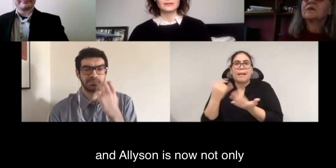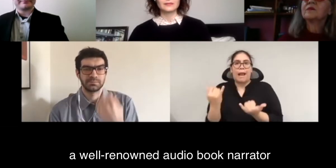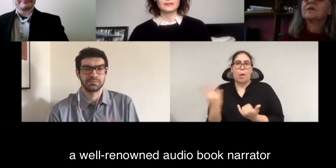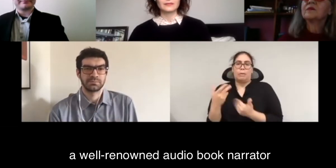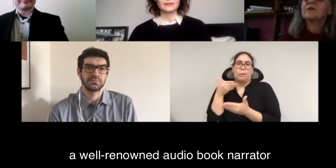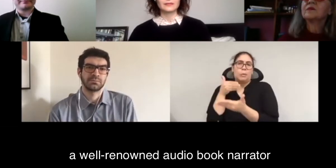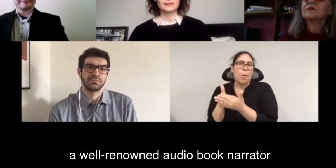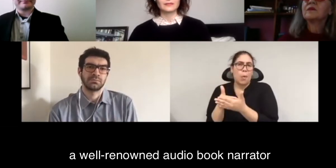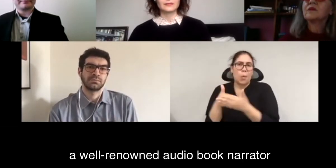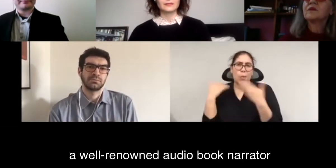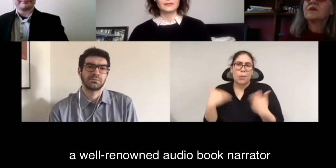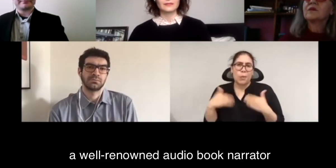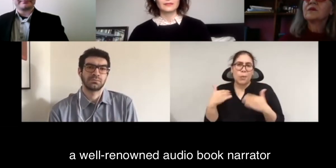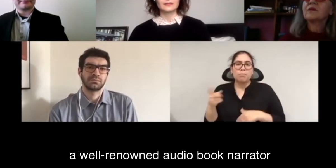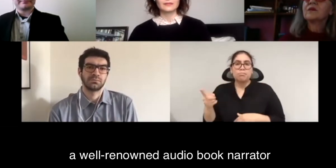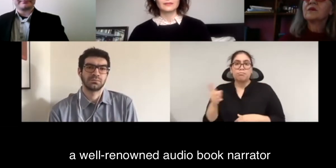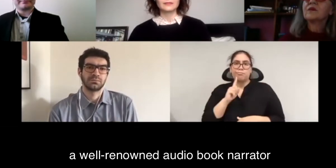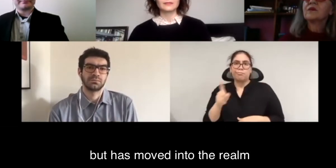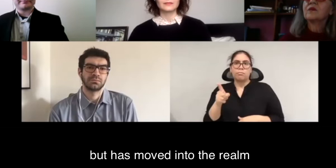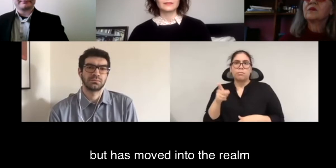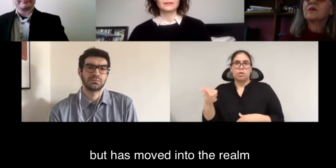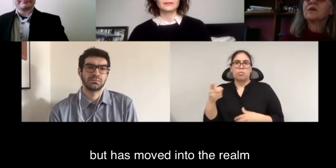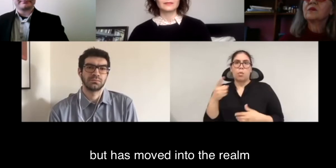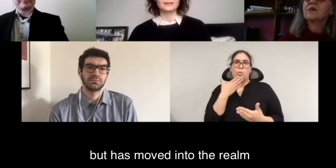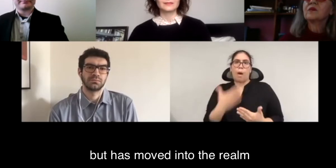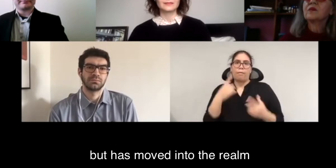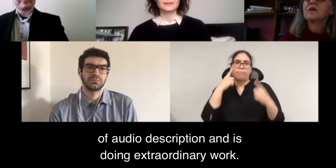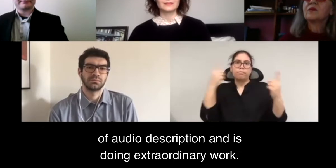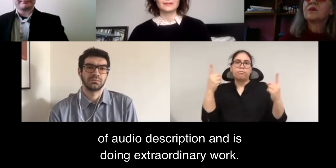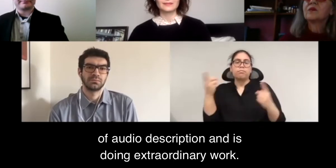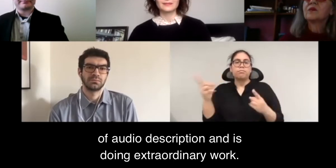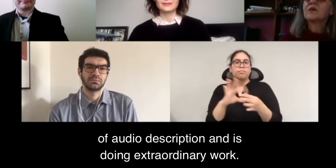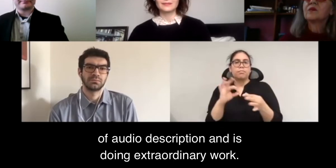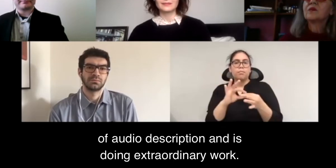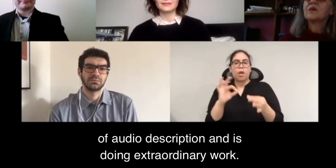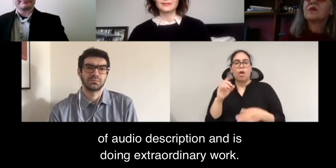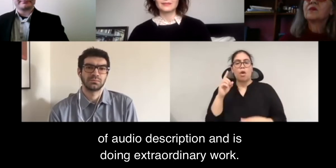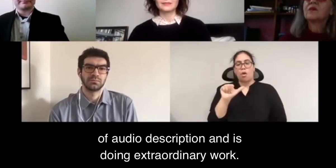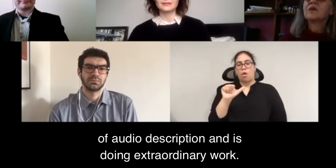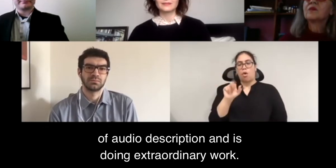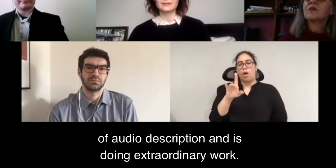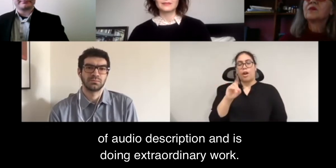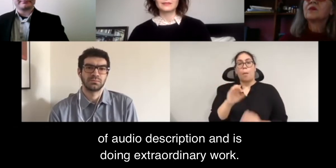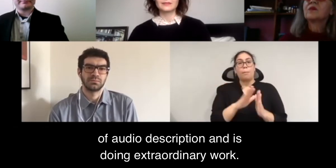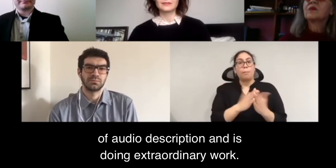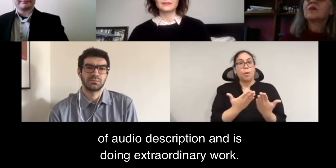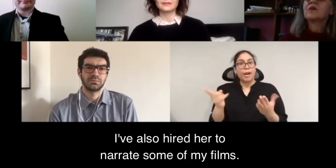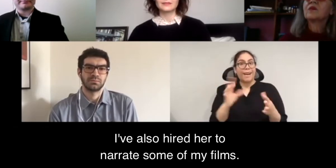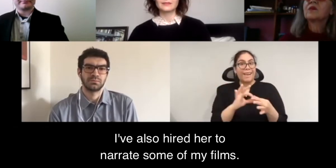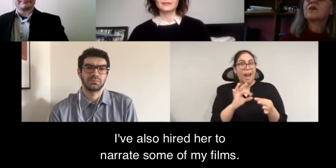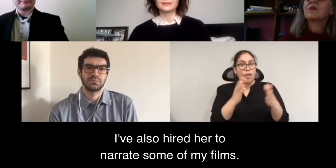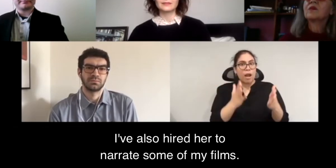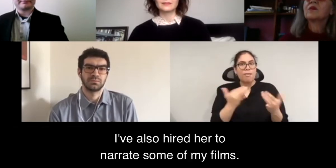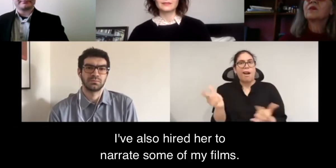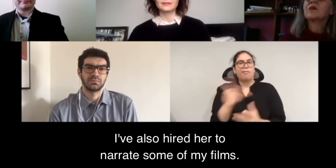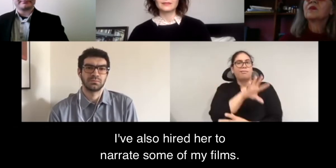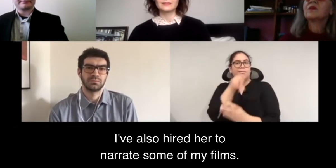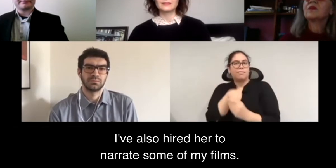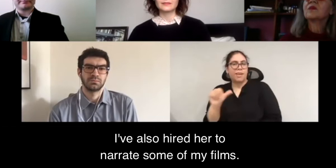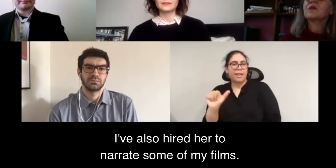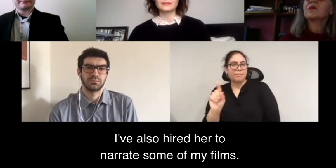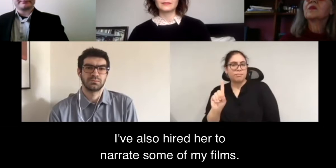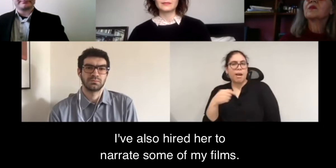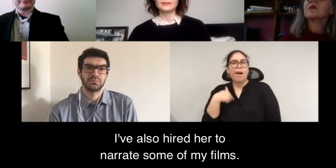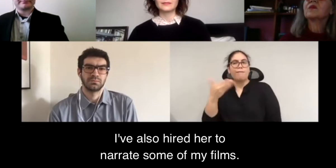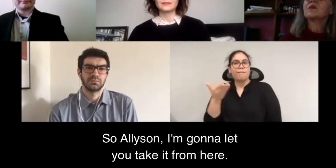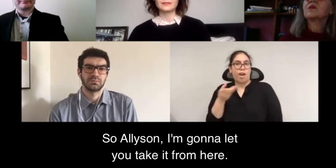not only a well-renowned audiobook narrator, but has moved into the realm of audio description and is doing extraordinary work. I've also hired her to narrate some of